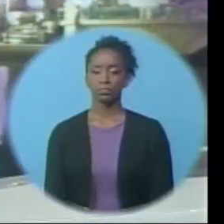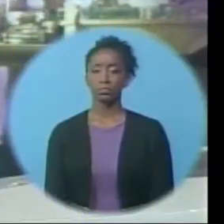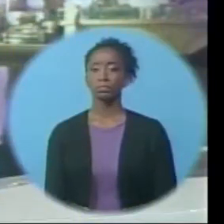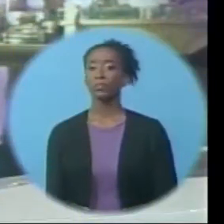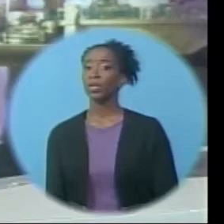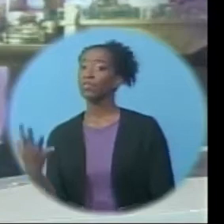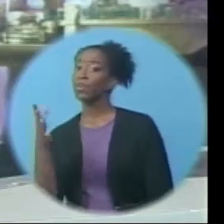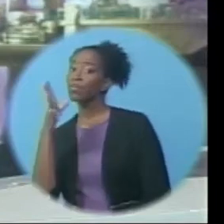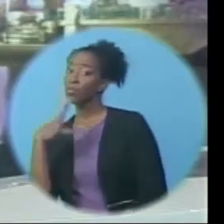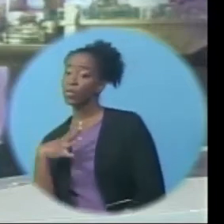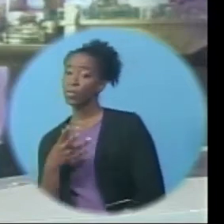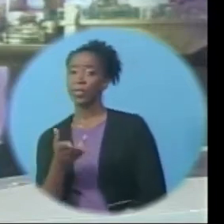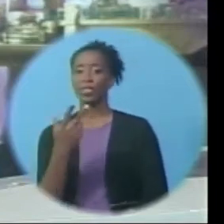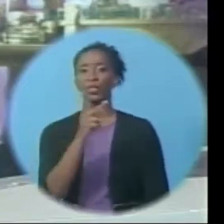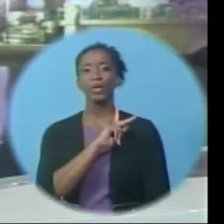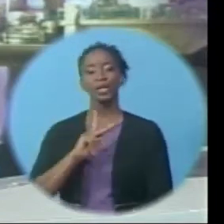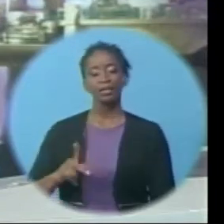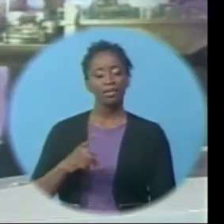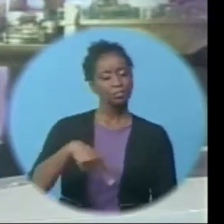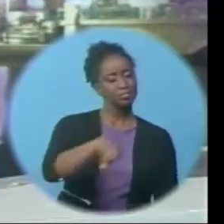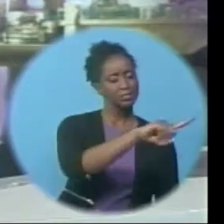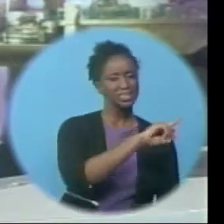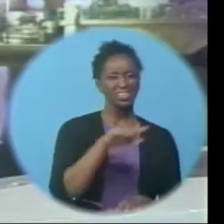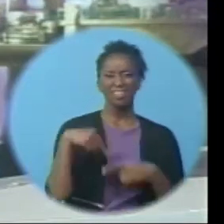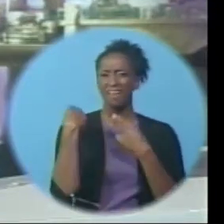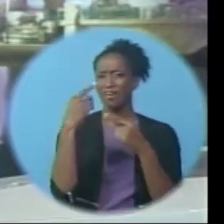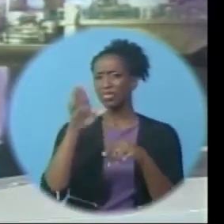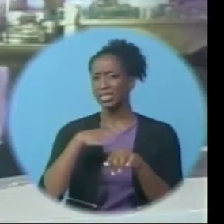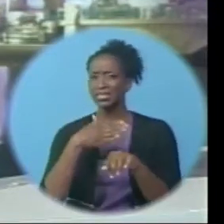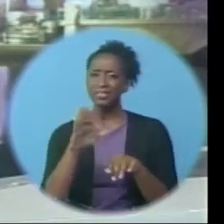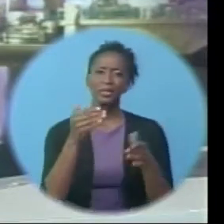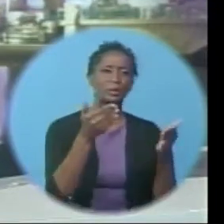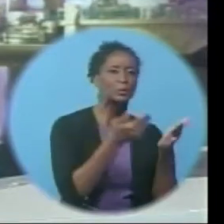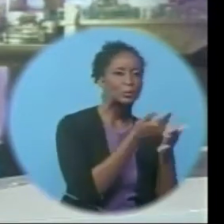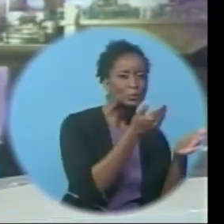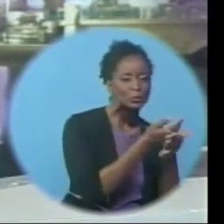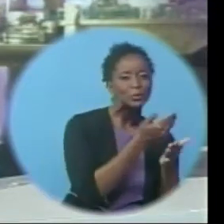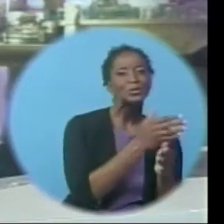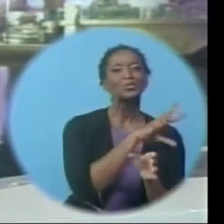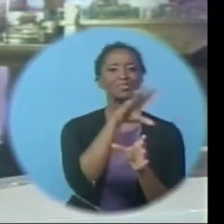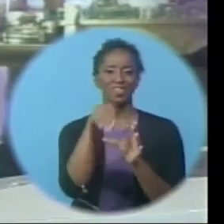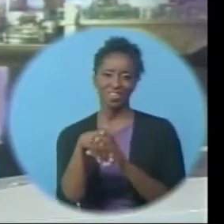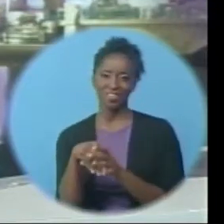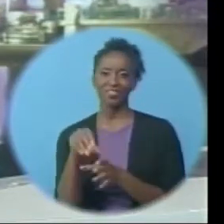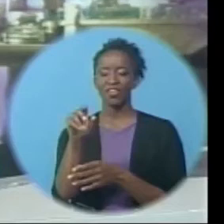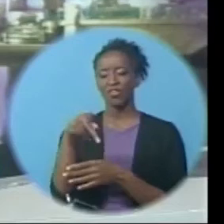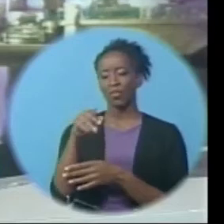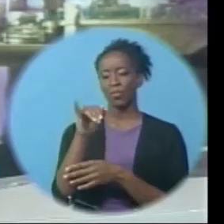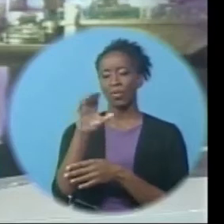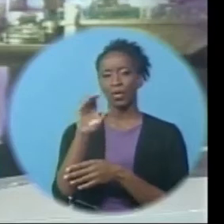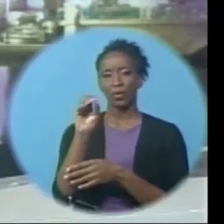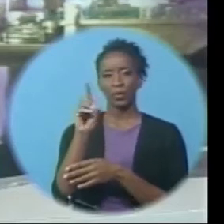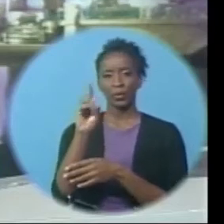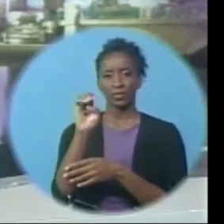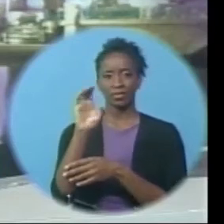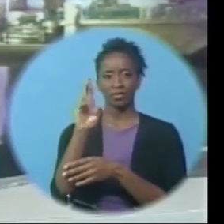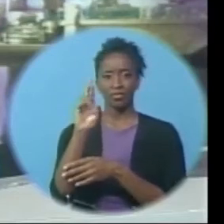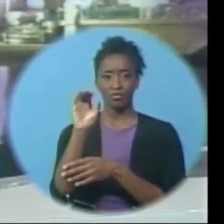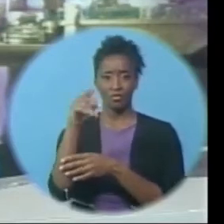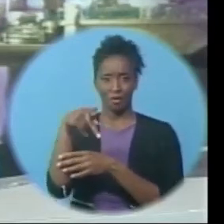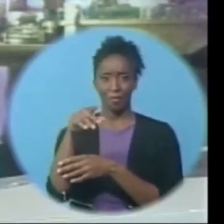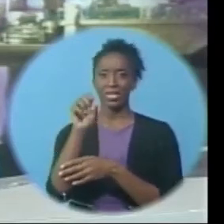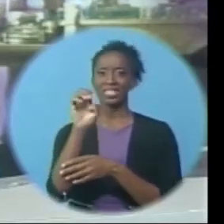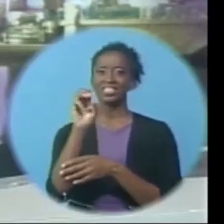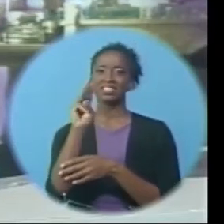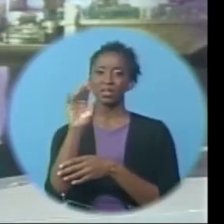5 females, 3 former kings, veterans, and young Calypsonians are among the slate of semi-finalists announced for the Pickety